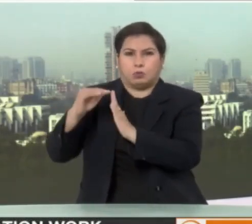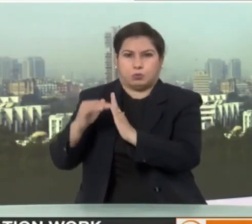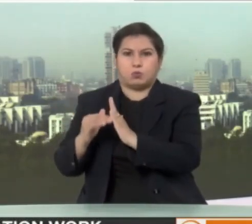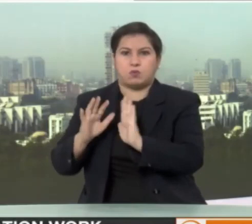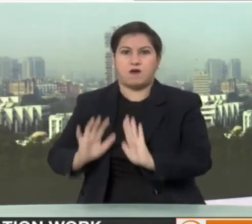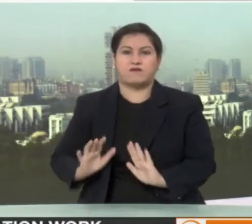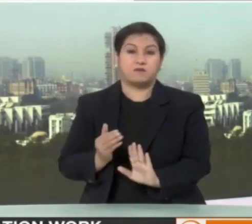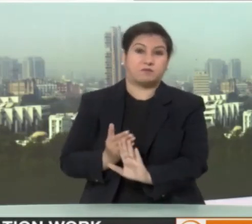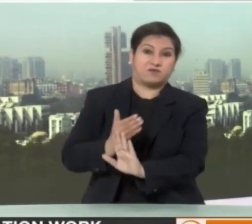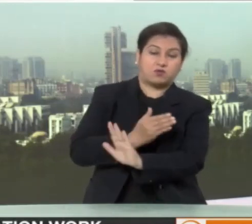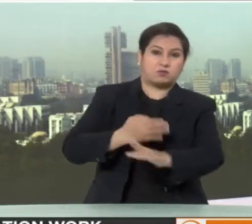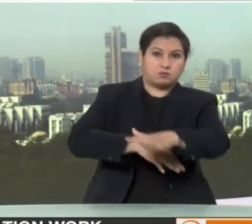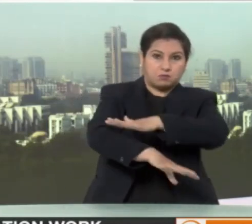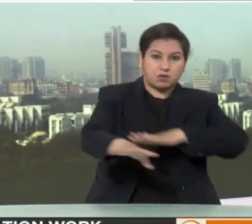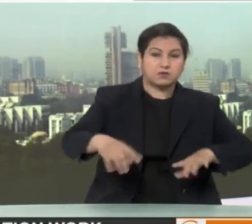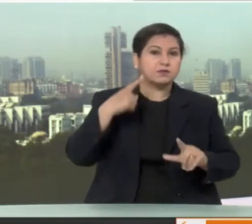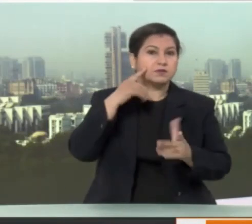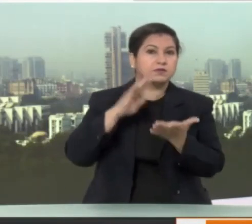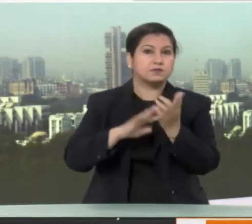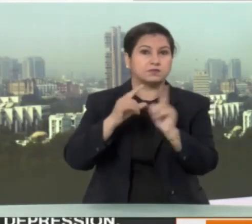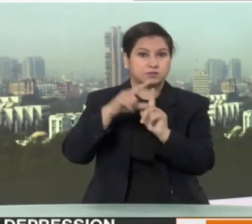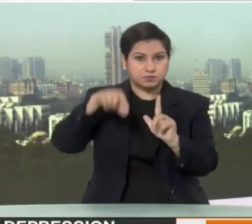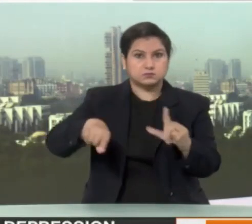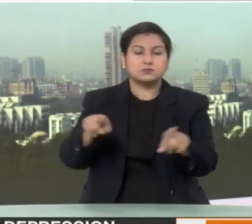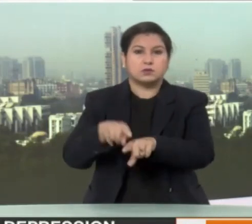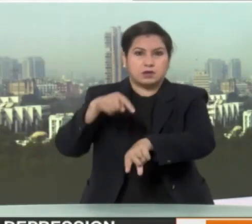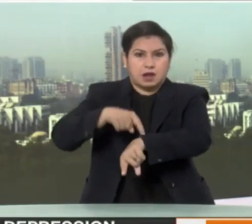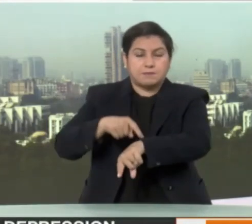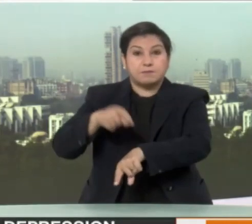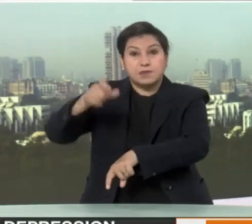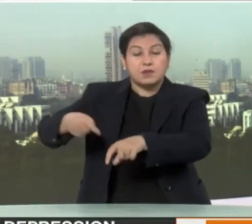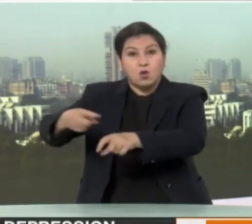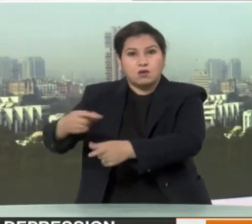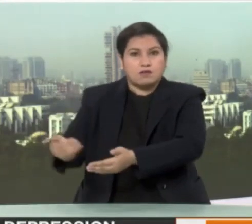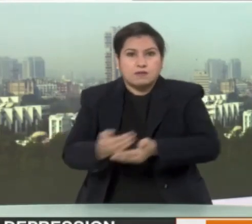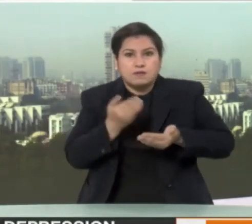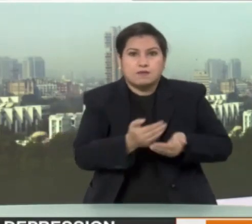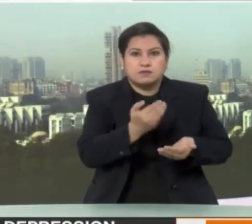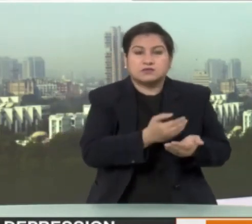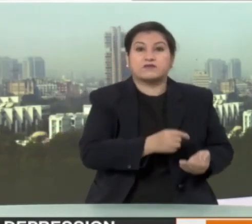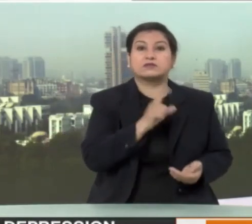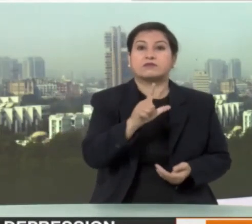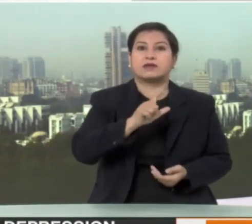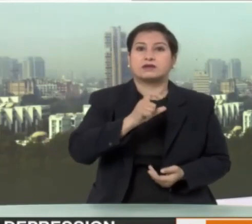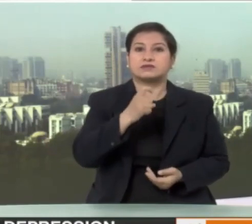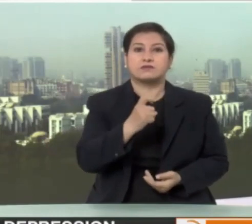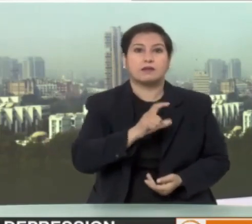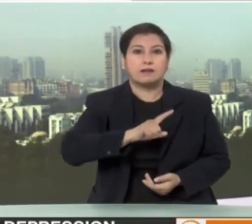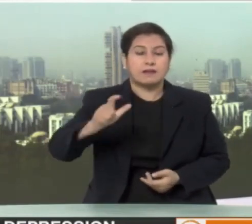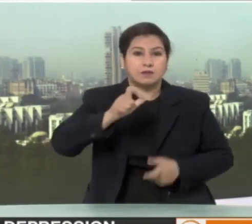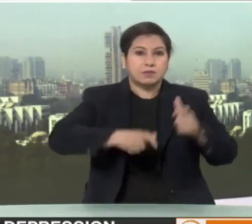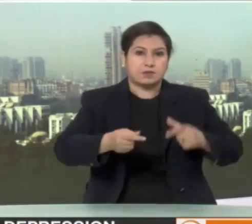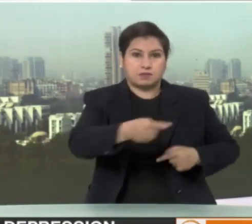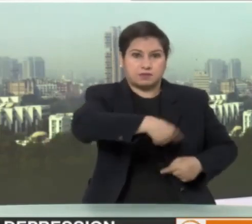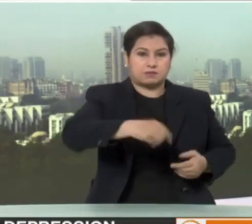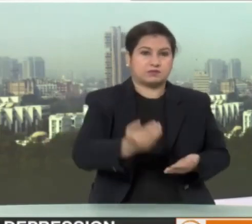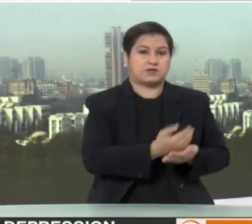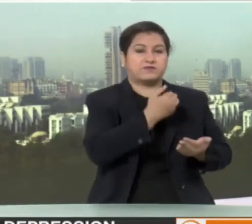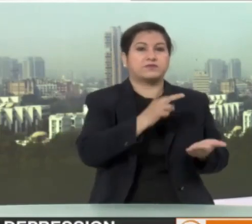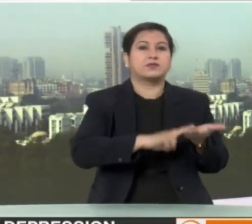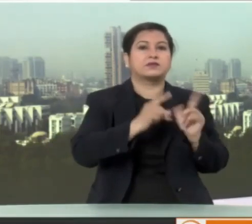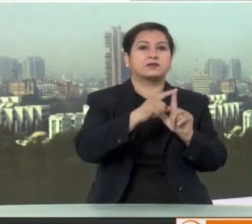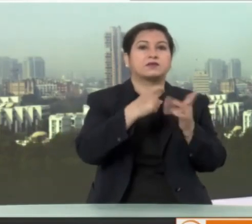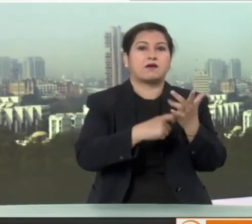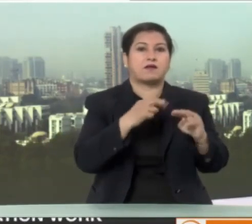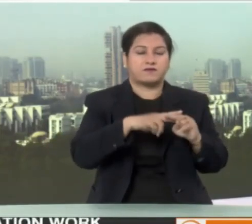accurate forecast by IMD and timely evacuation of some 7 lakh people by the NDRF. It helped minimize